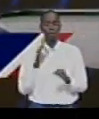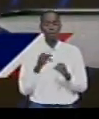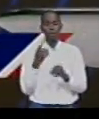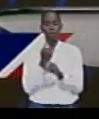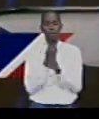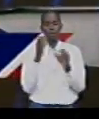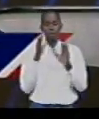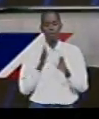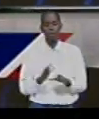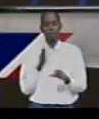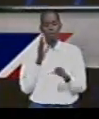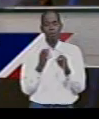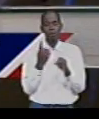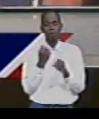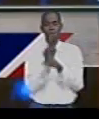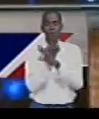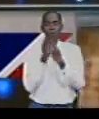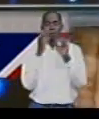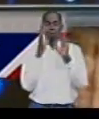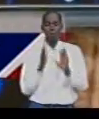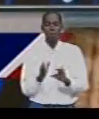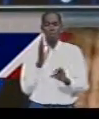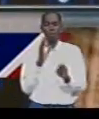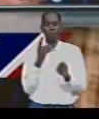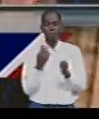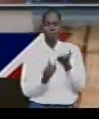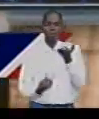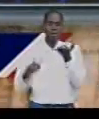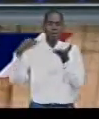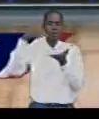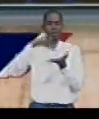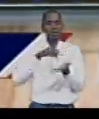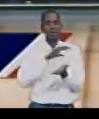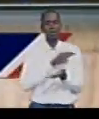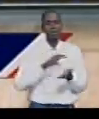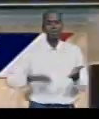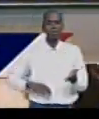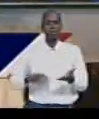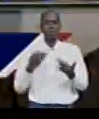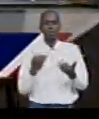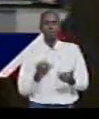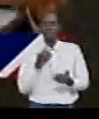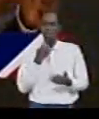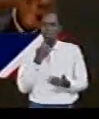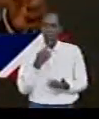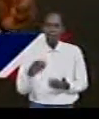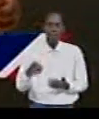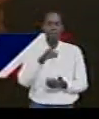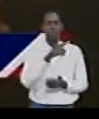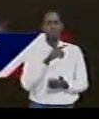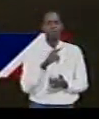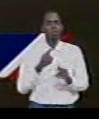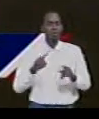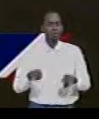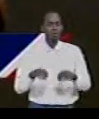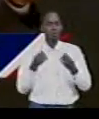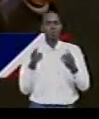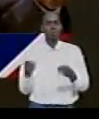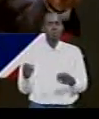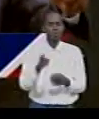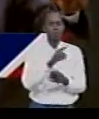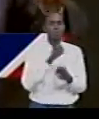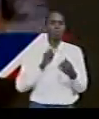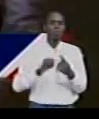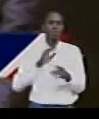Redeemer, and he the resurrected Christ, and he said unto them, Go ye into all